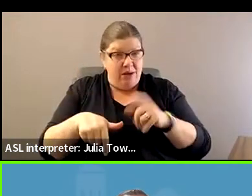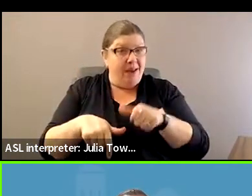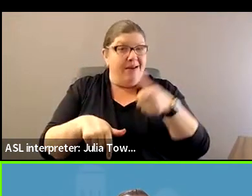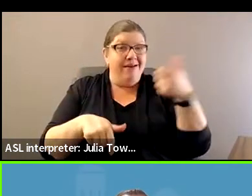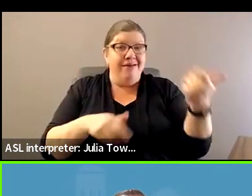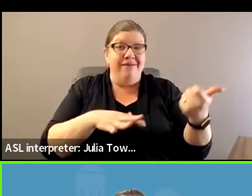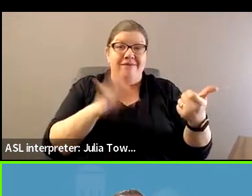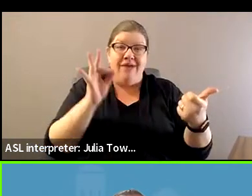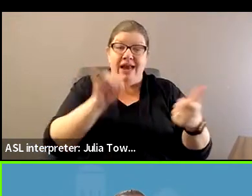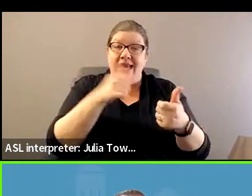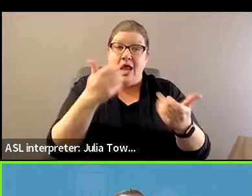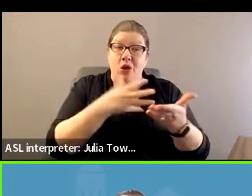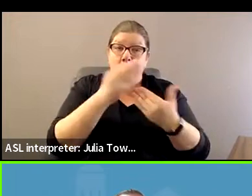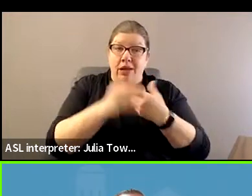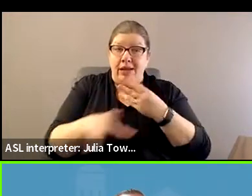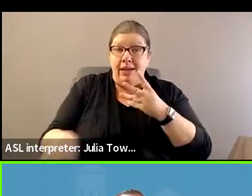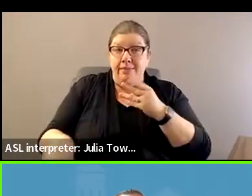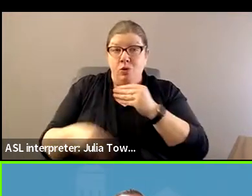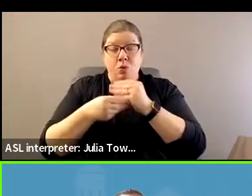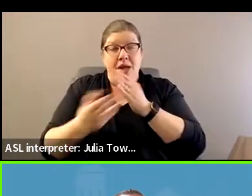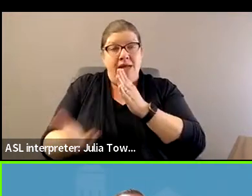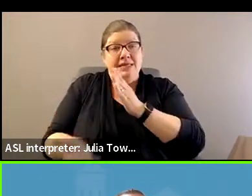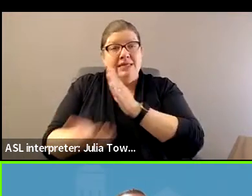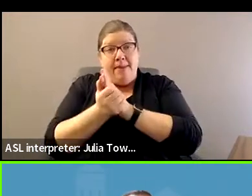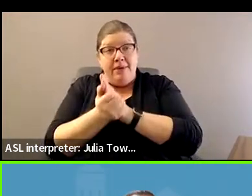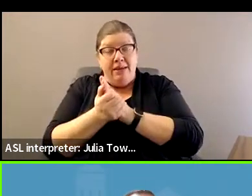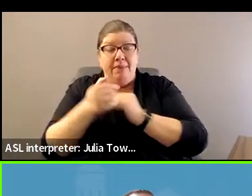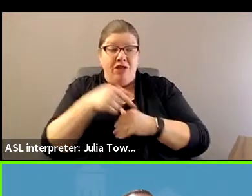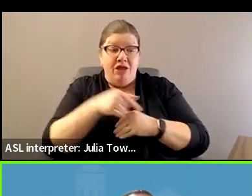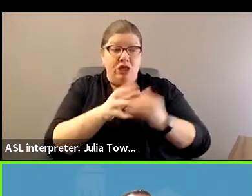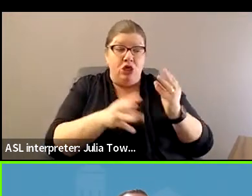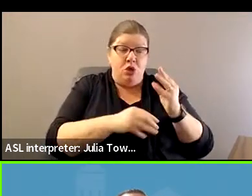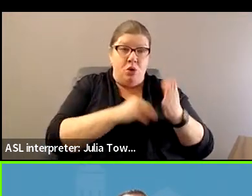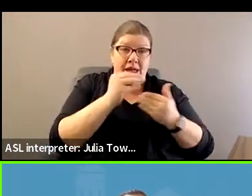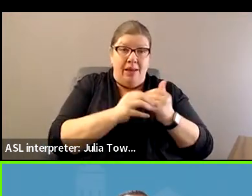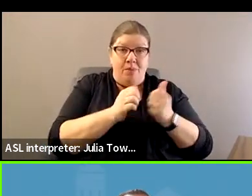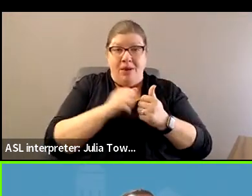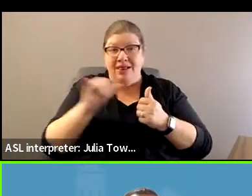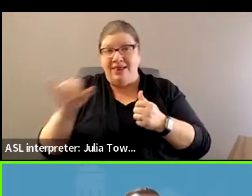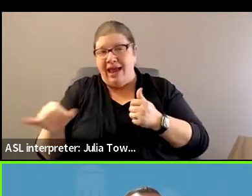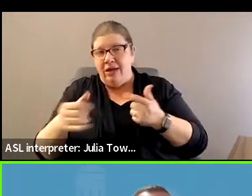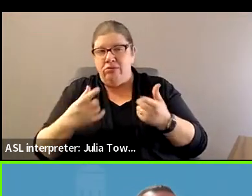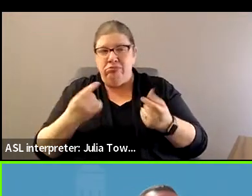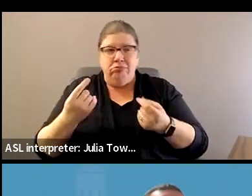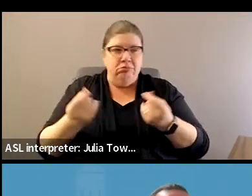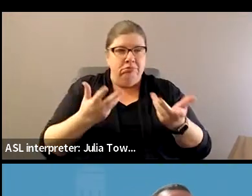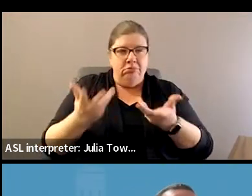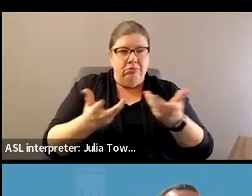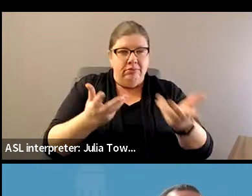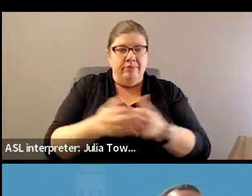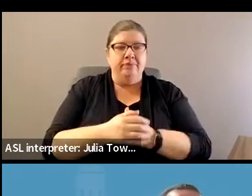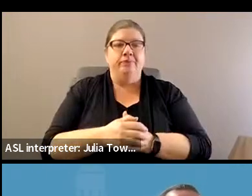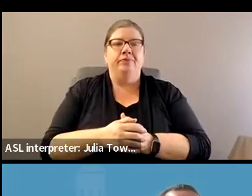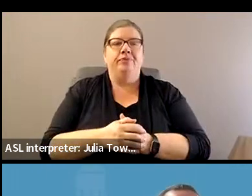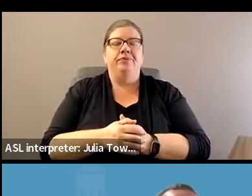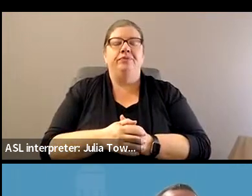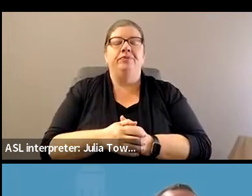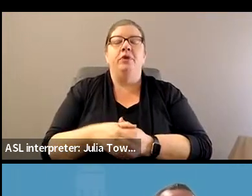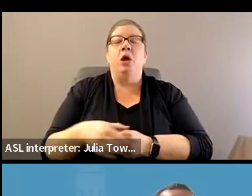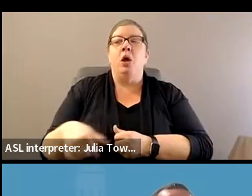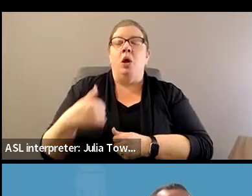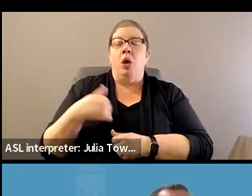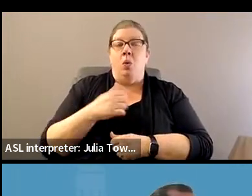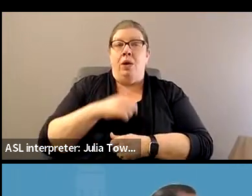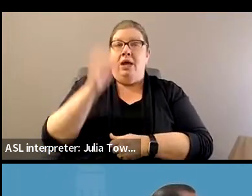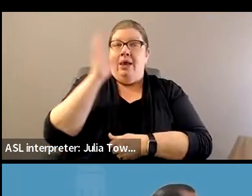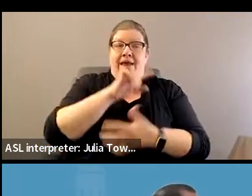that area and supplement one of these curriculums? How will you go about that process? So we looked extensively at the